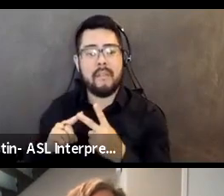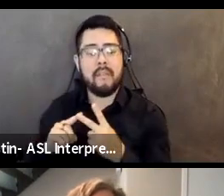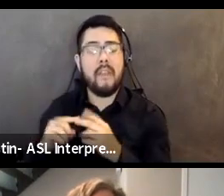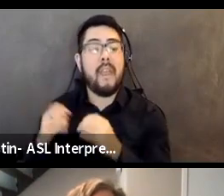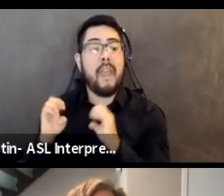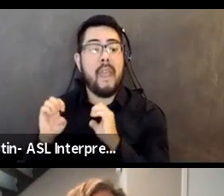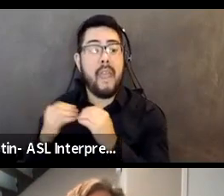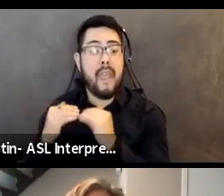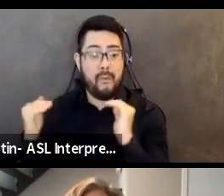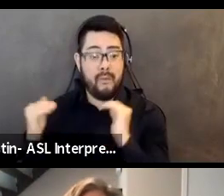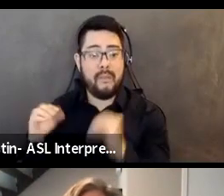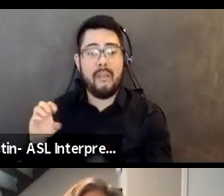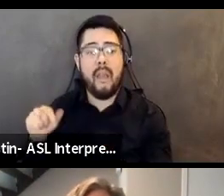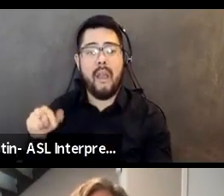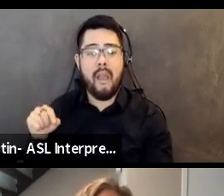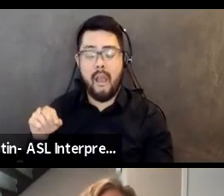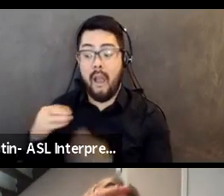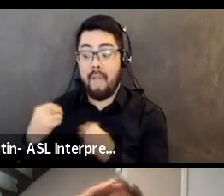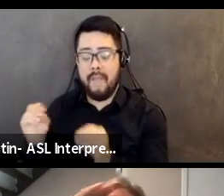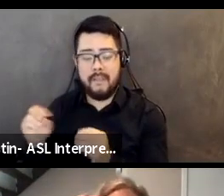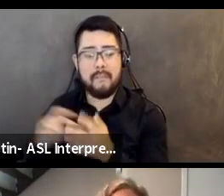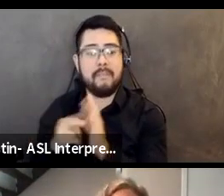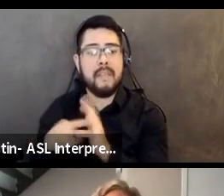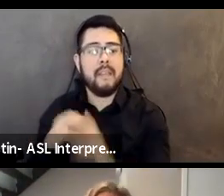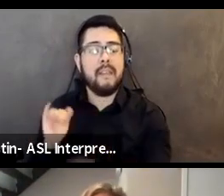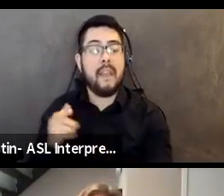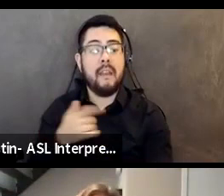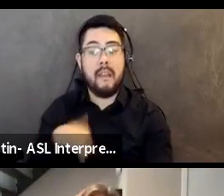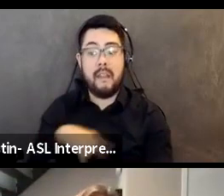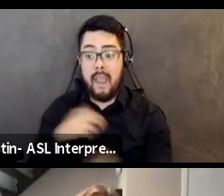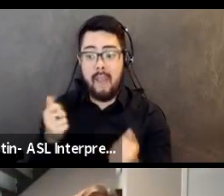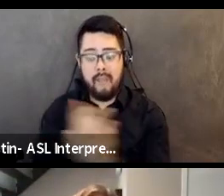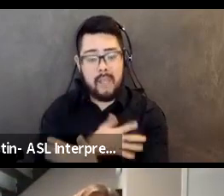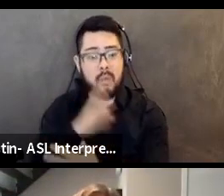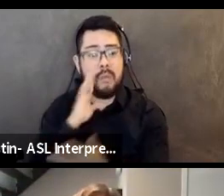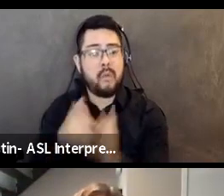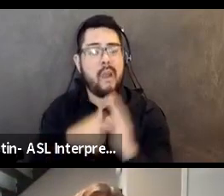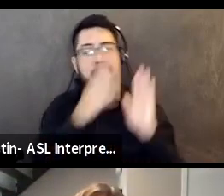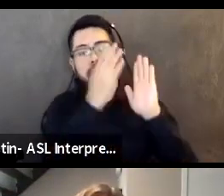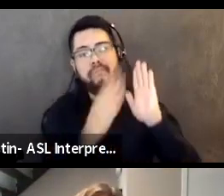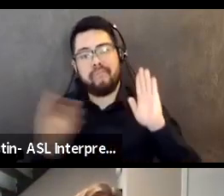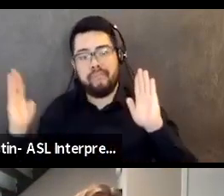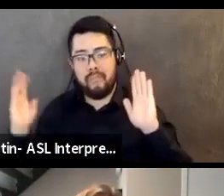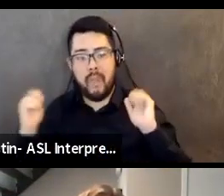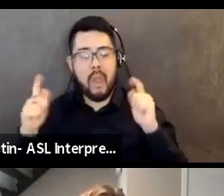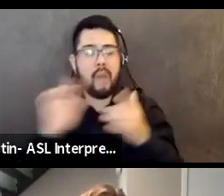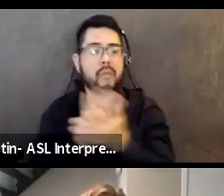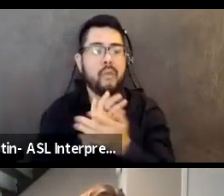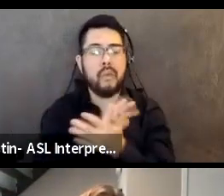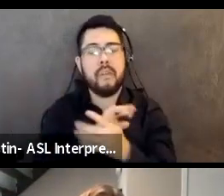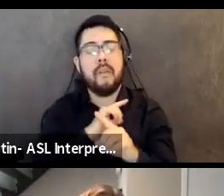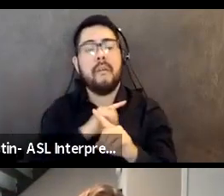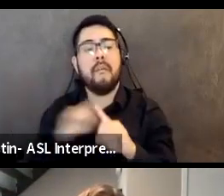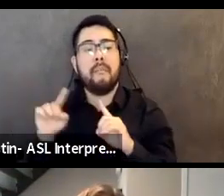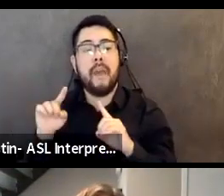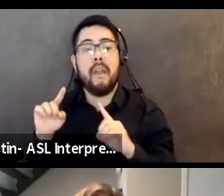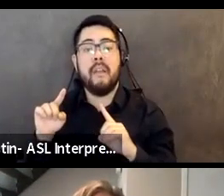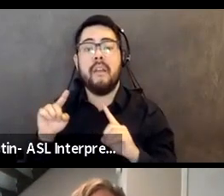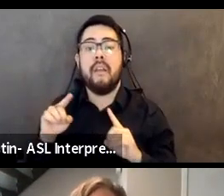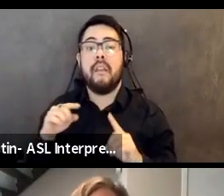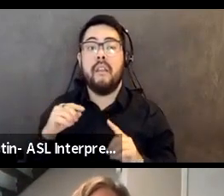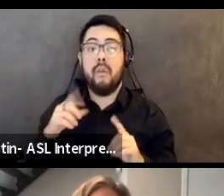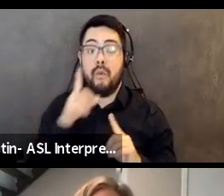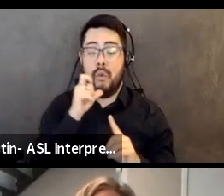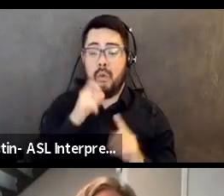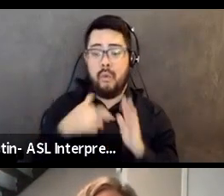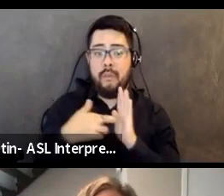those in those investments in our infrastructure while needed across the district go to students that represent our student body